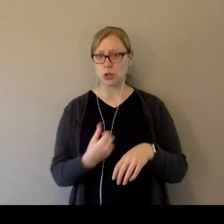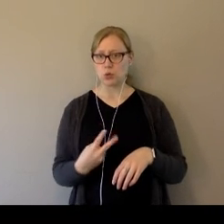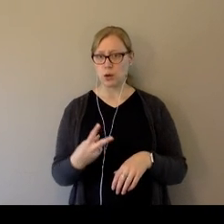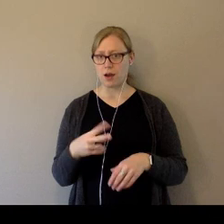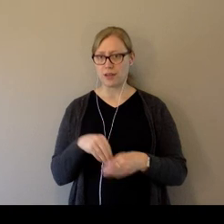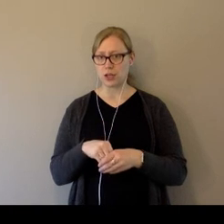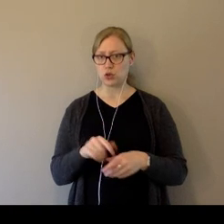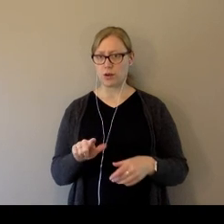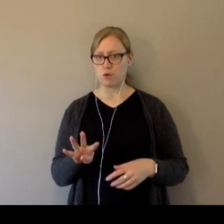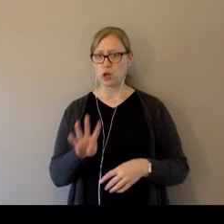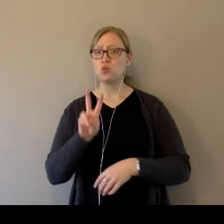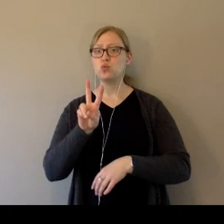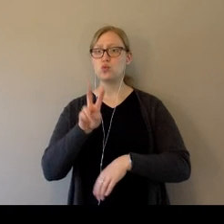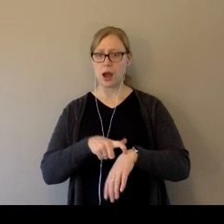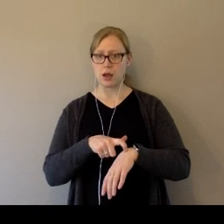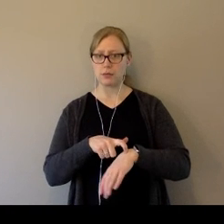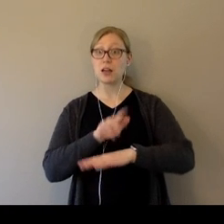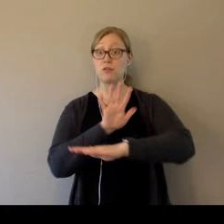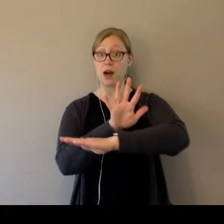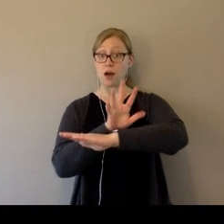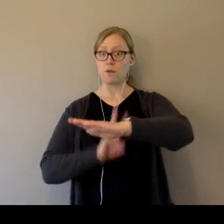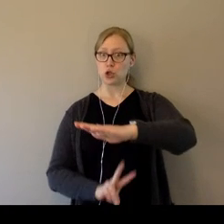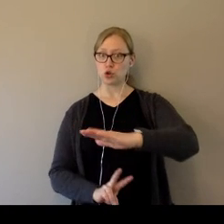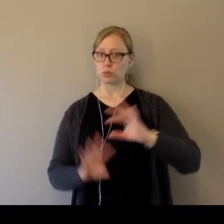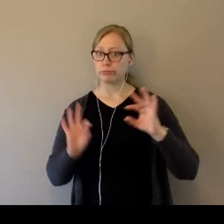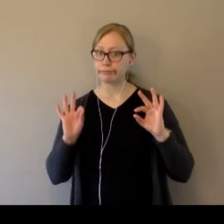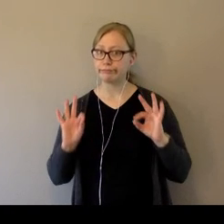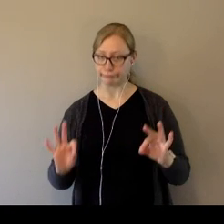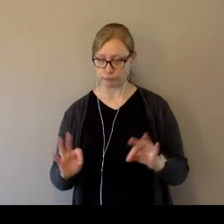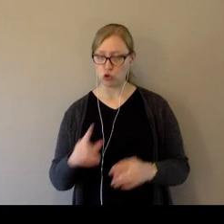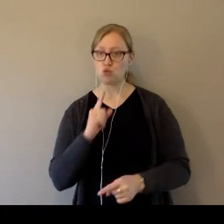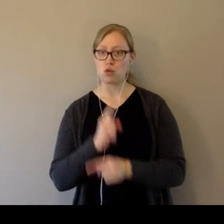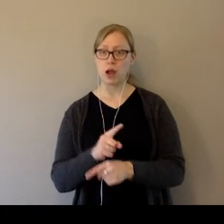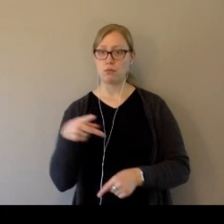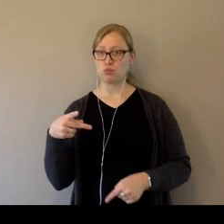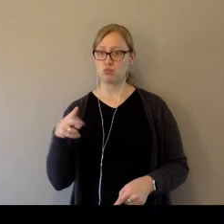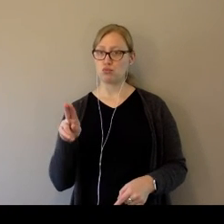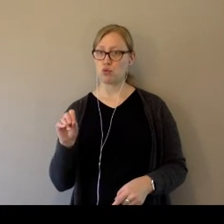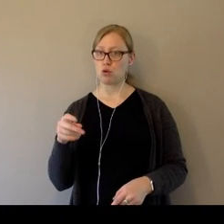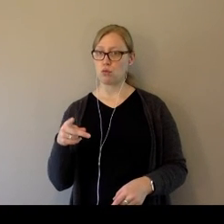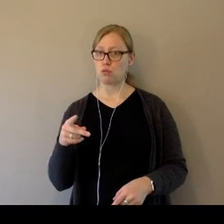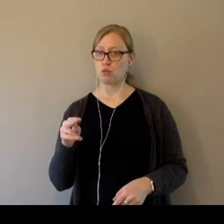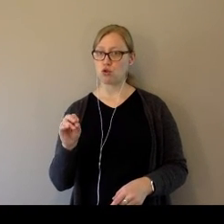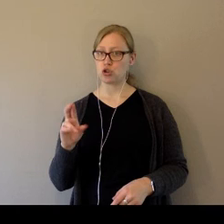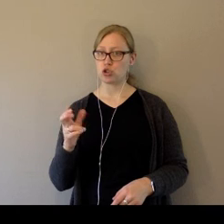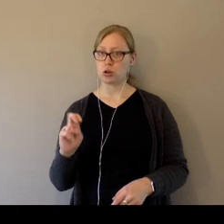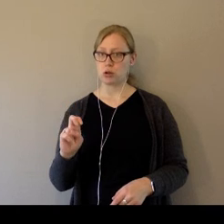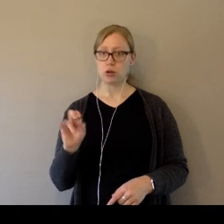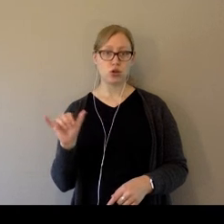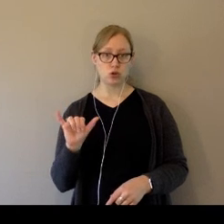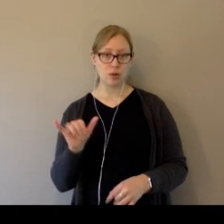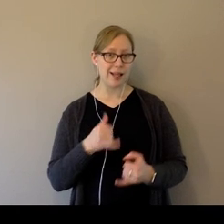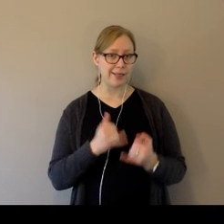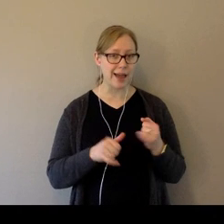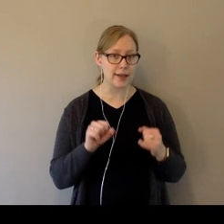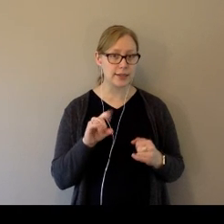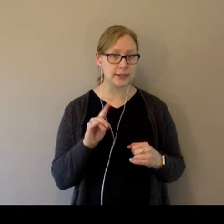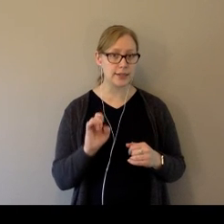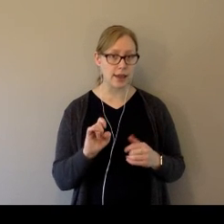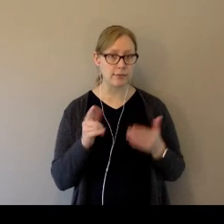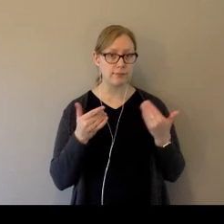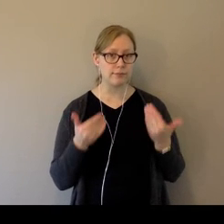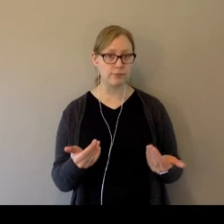into 24 2. So that's in the right proportion. And then we just have the last side to do. So we did LM. Now let's